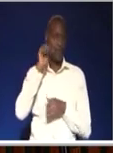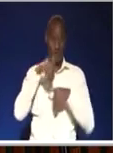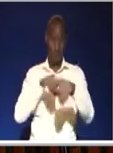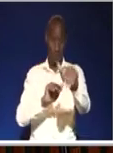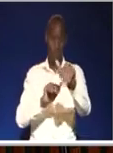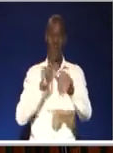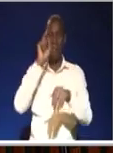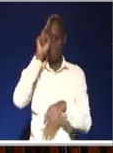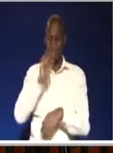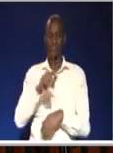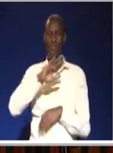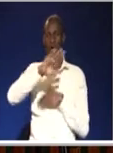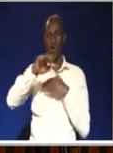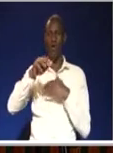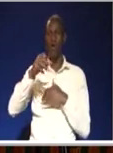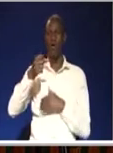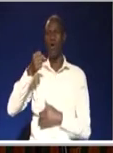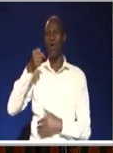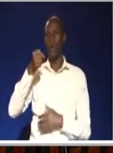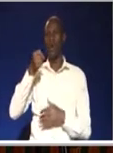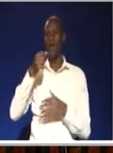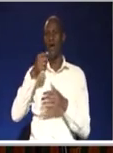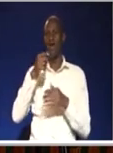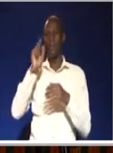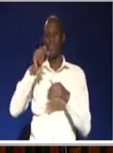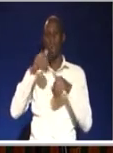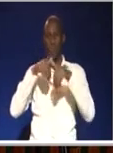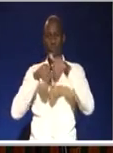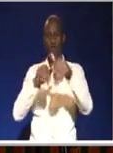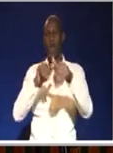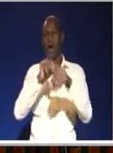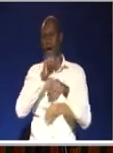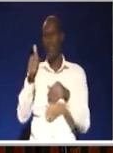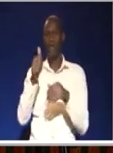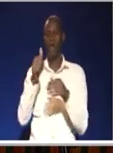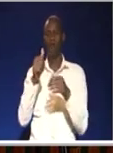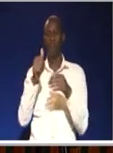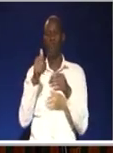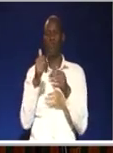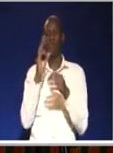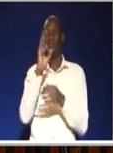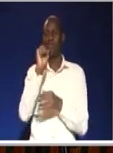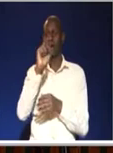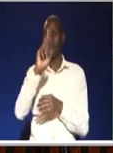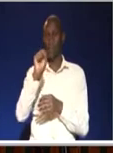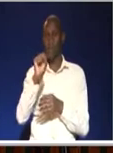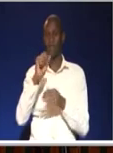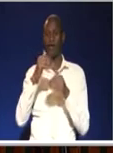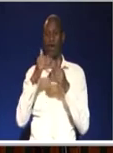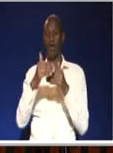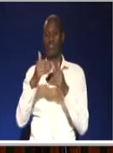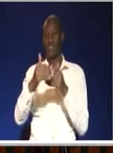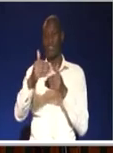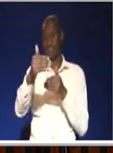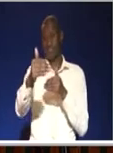we must hold other factors constant. And what are these other